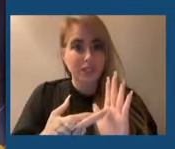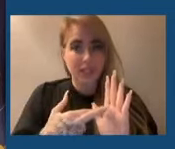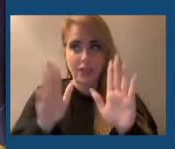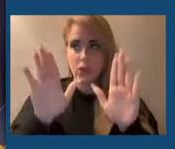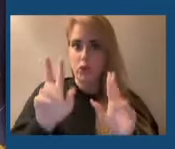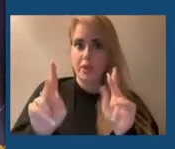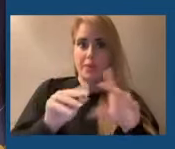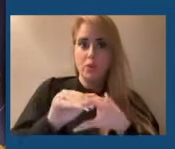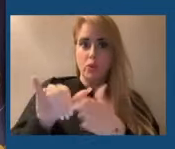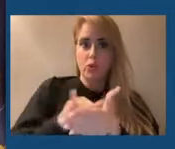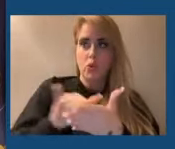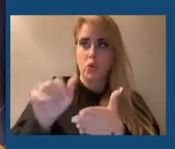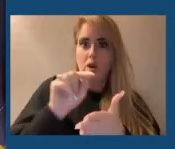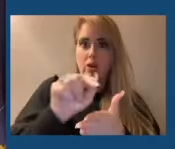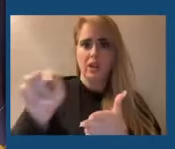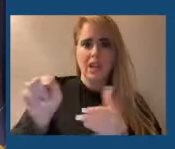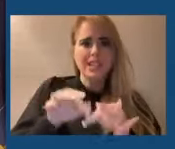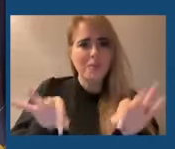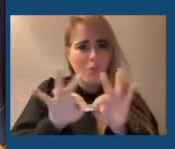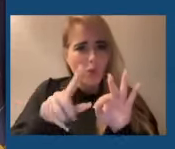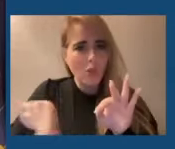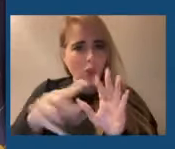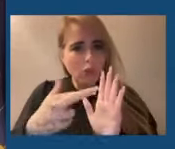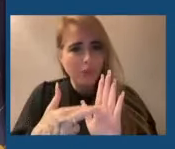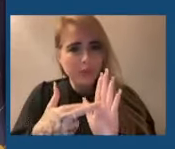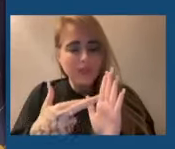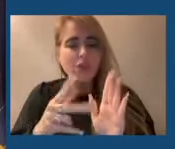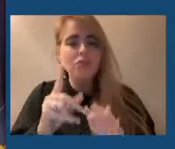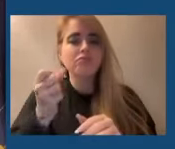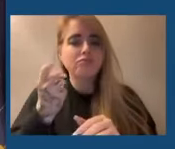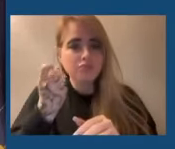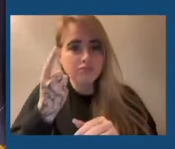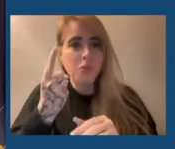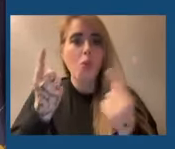York understand what real people